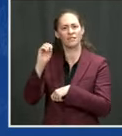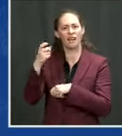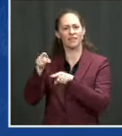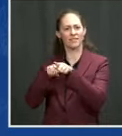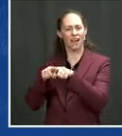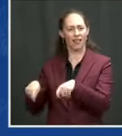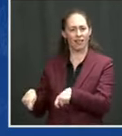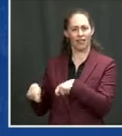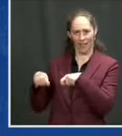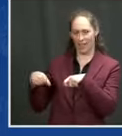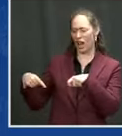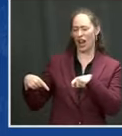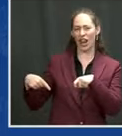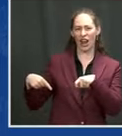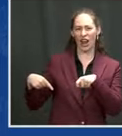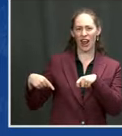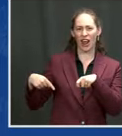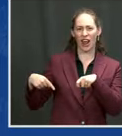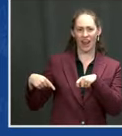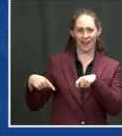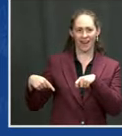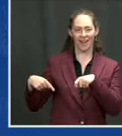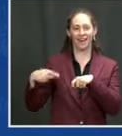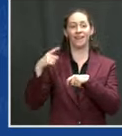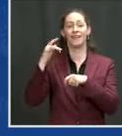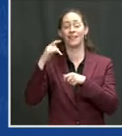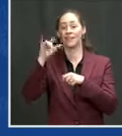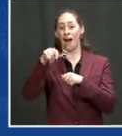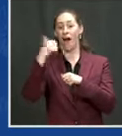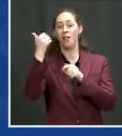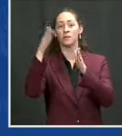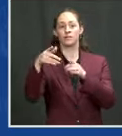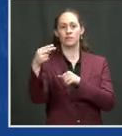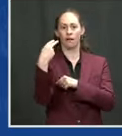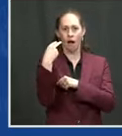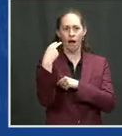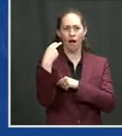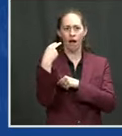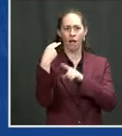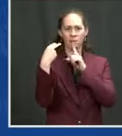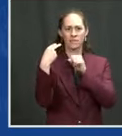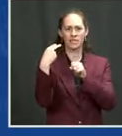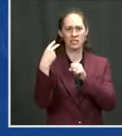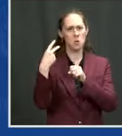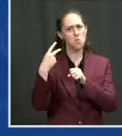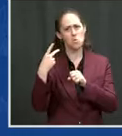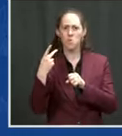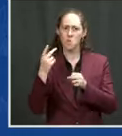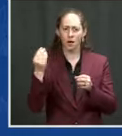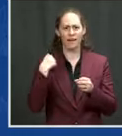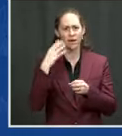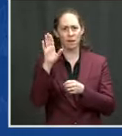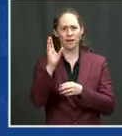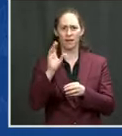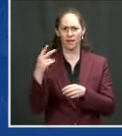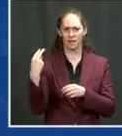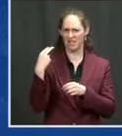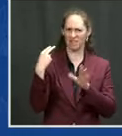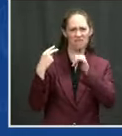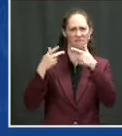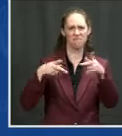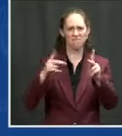And when A-Rod gave me a bat, he would, he told me, said he's not going to let me put it in the car. So, and I don't know. Hey, Mike, how are you?